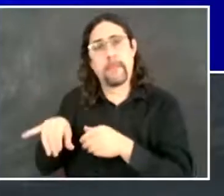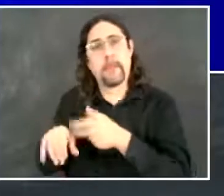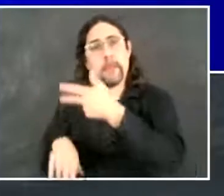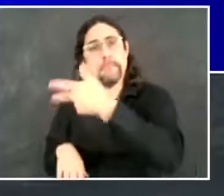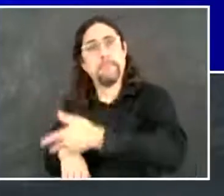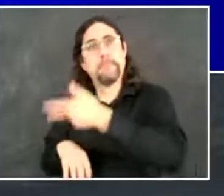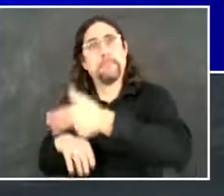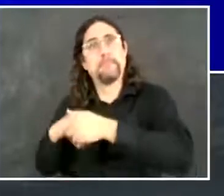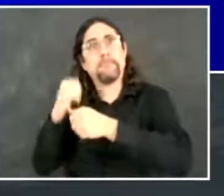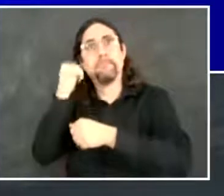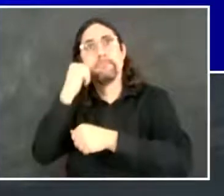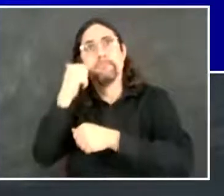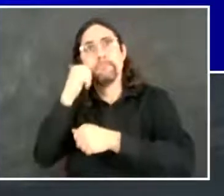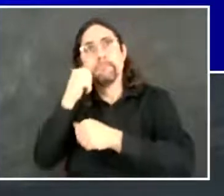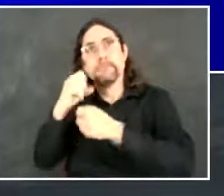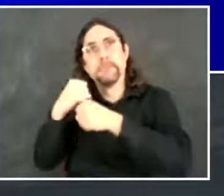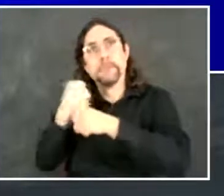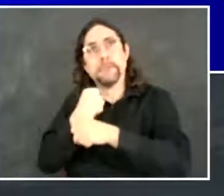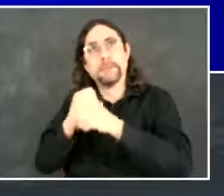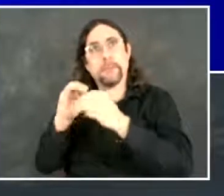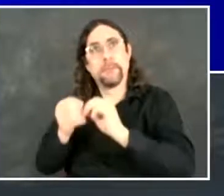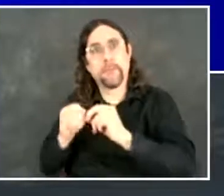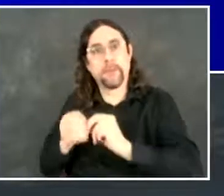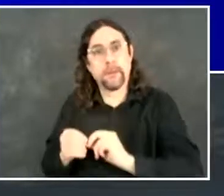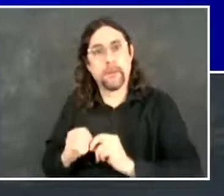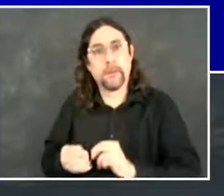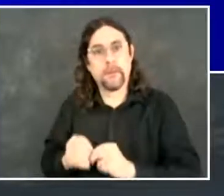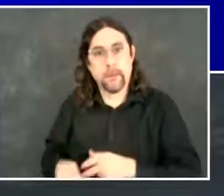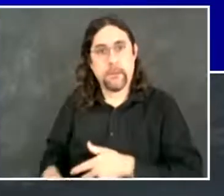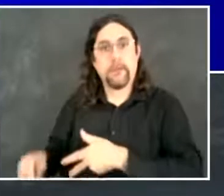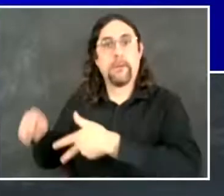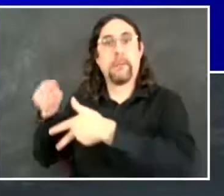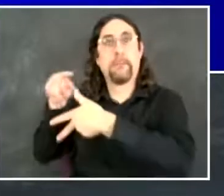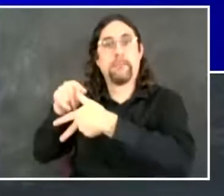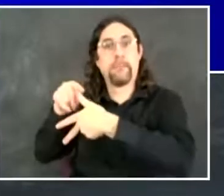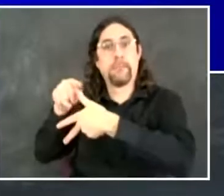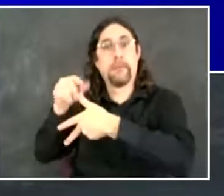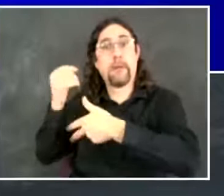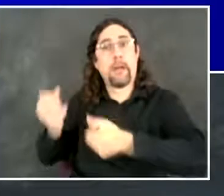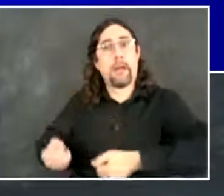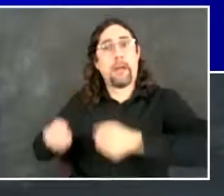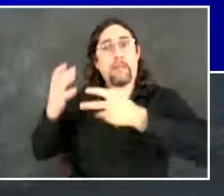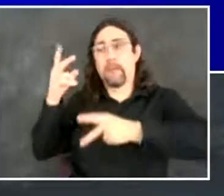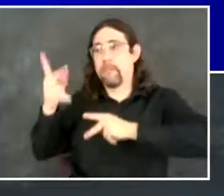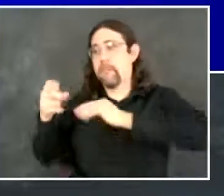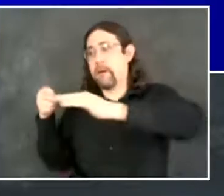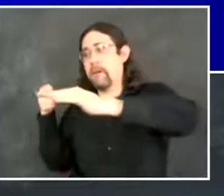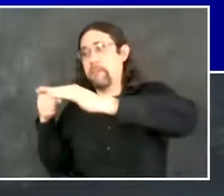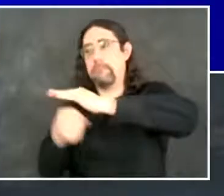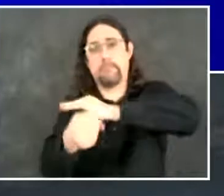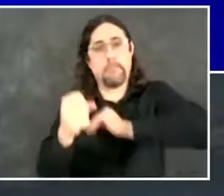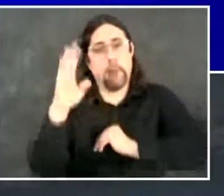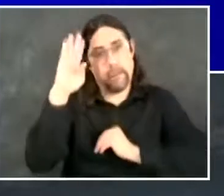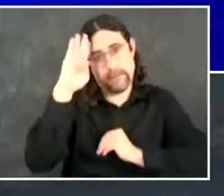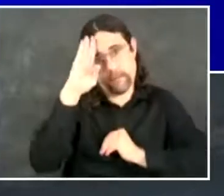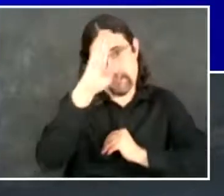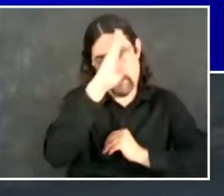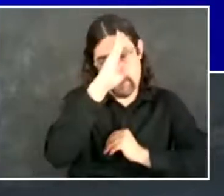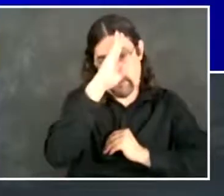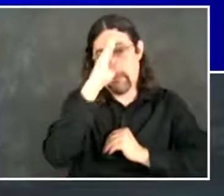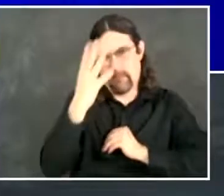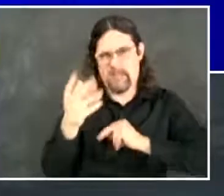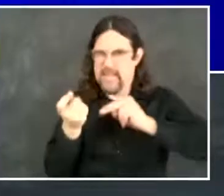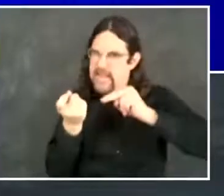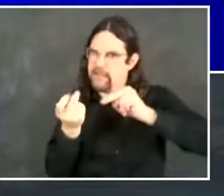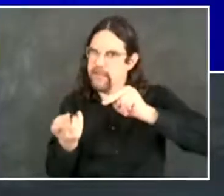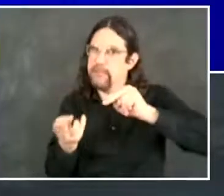136. It's not horrible, but it's not what we need. We need it to go down. The daily number of people in ICUs across